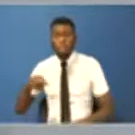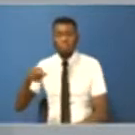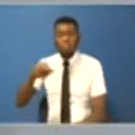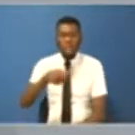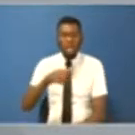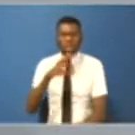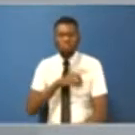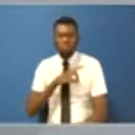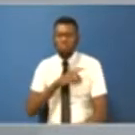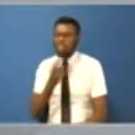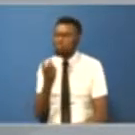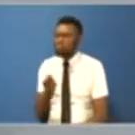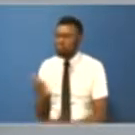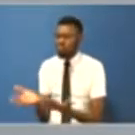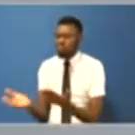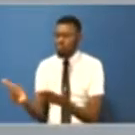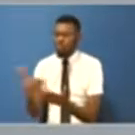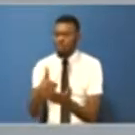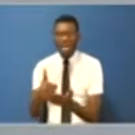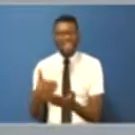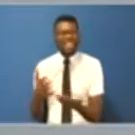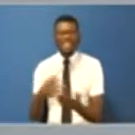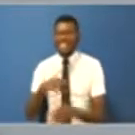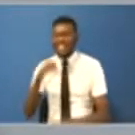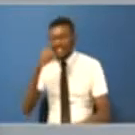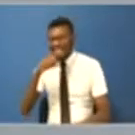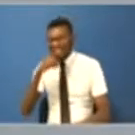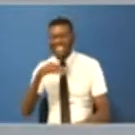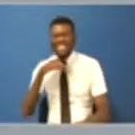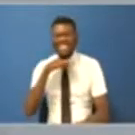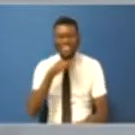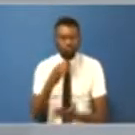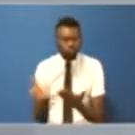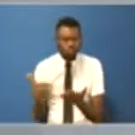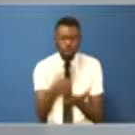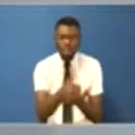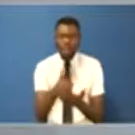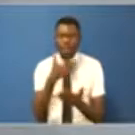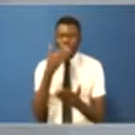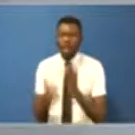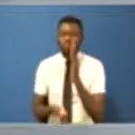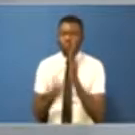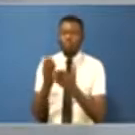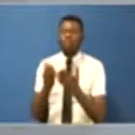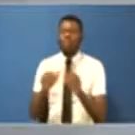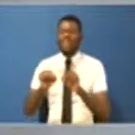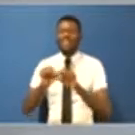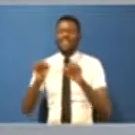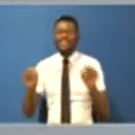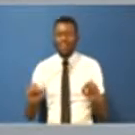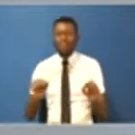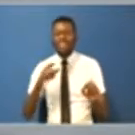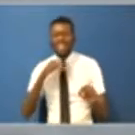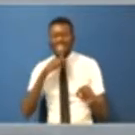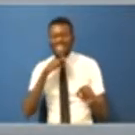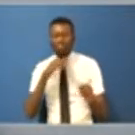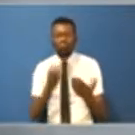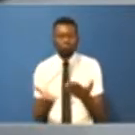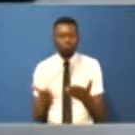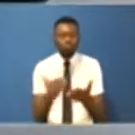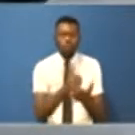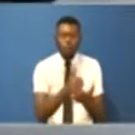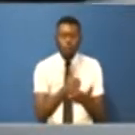little money to collect garbage nairobi needs to set up a garbage collection system that starts from